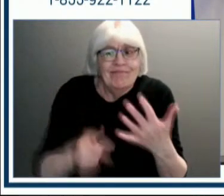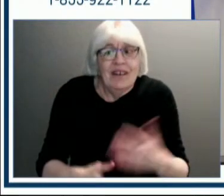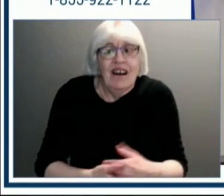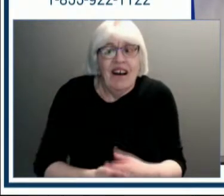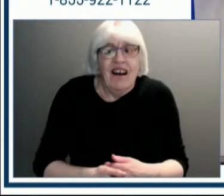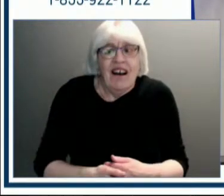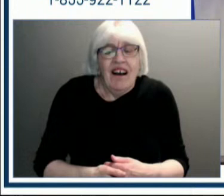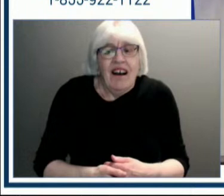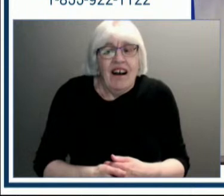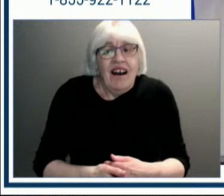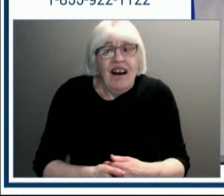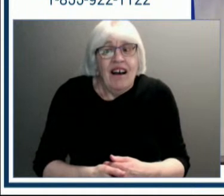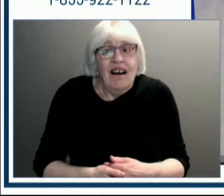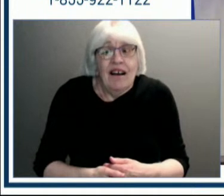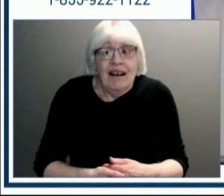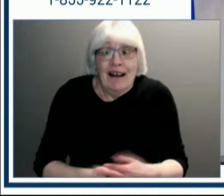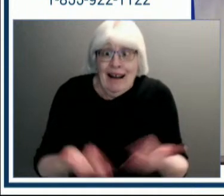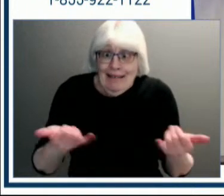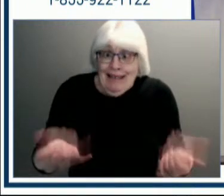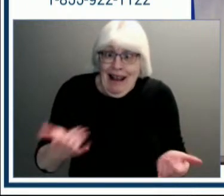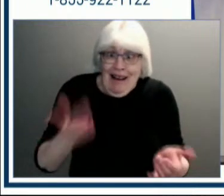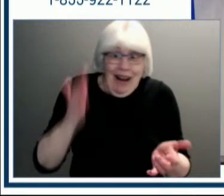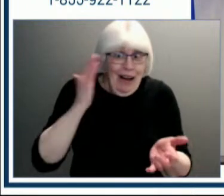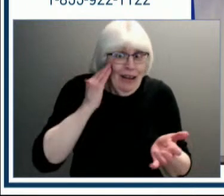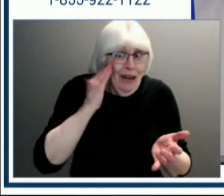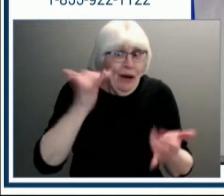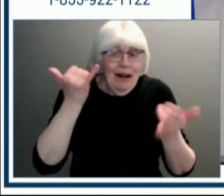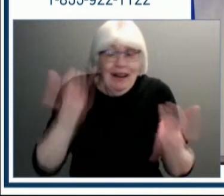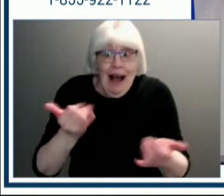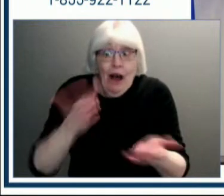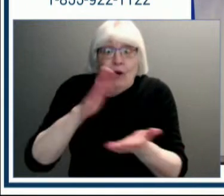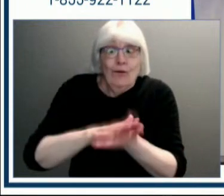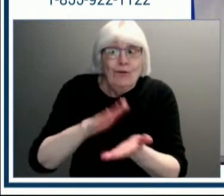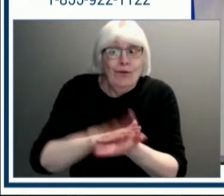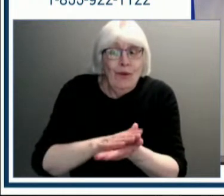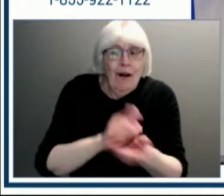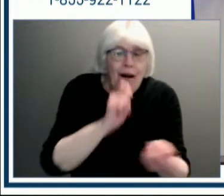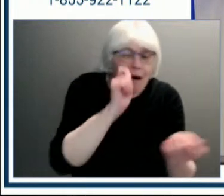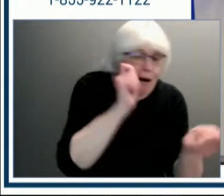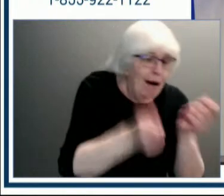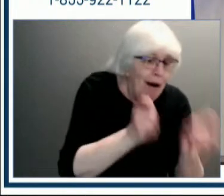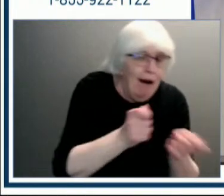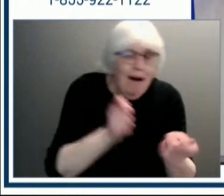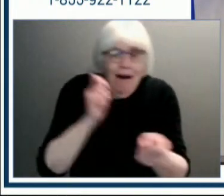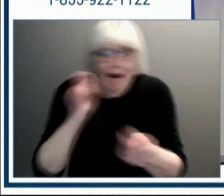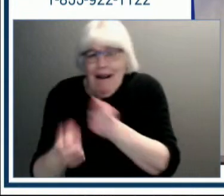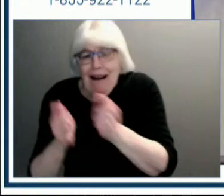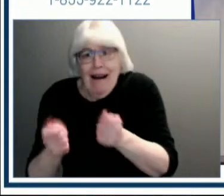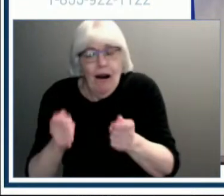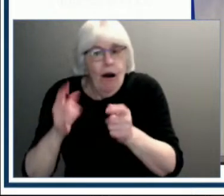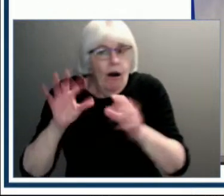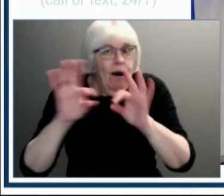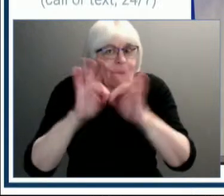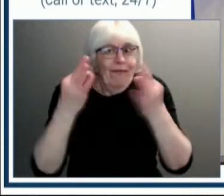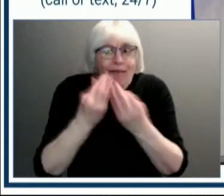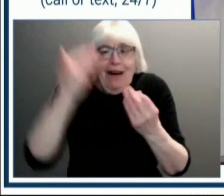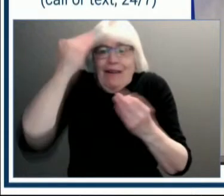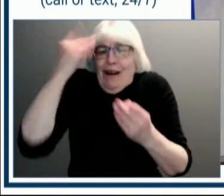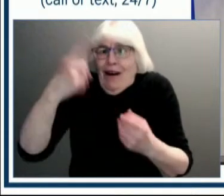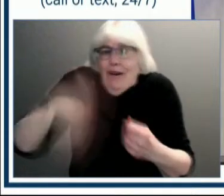calendar, we traumatize those families who don't have the means to access childcare. So we must also